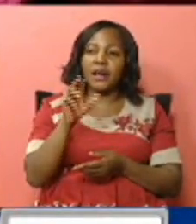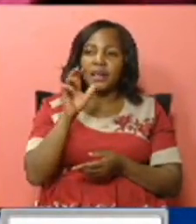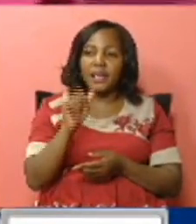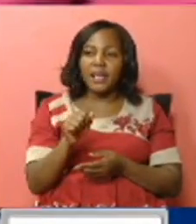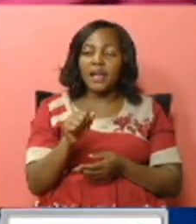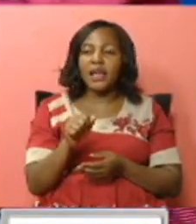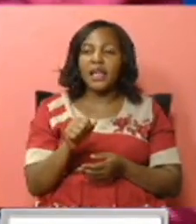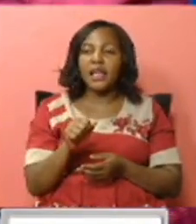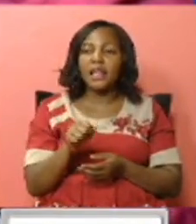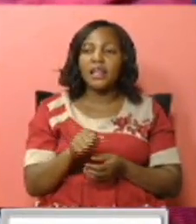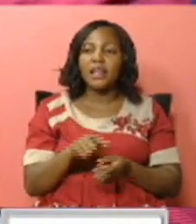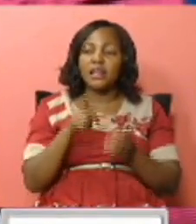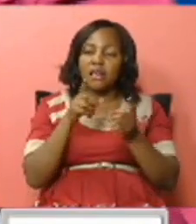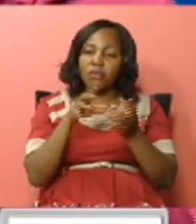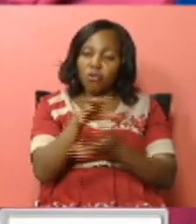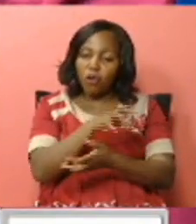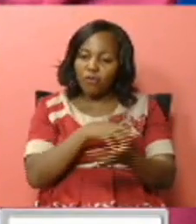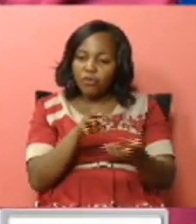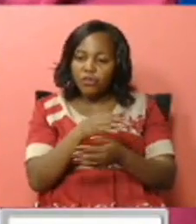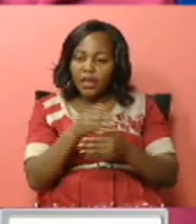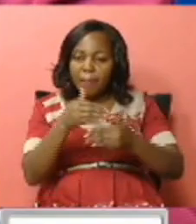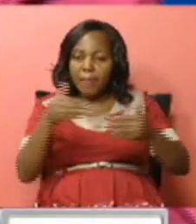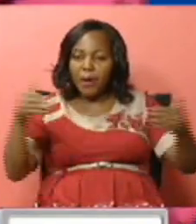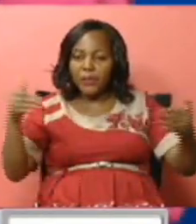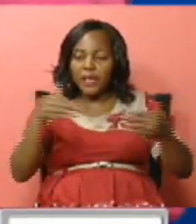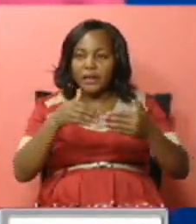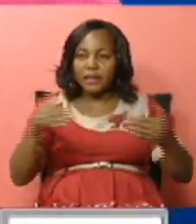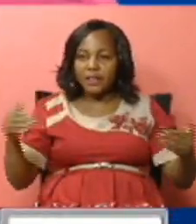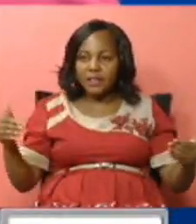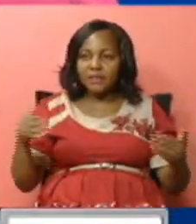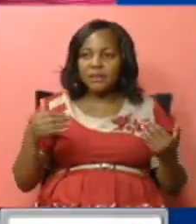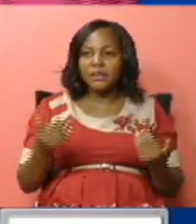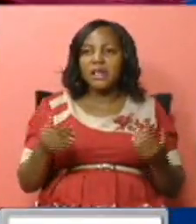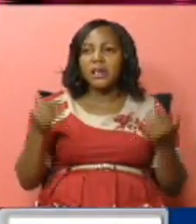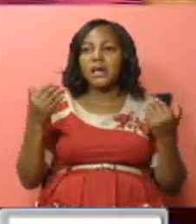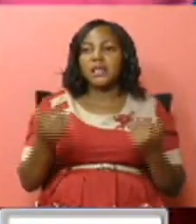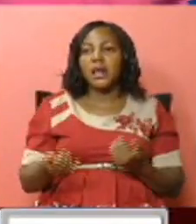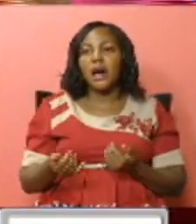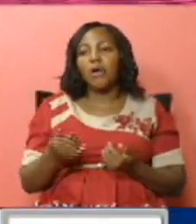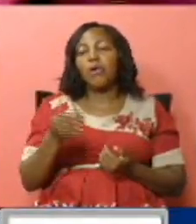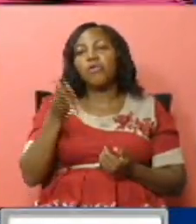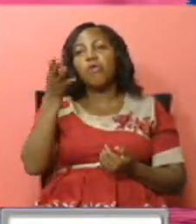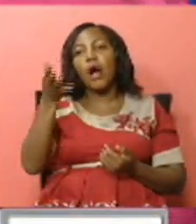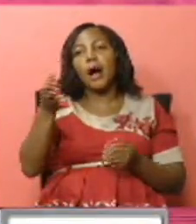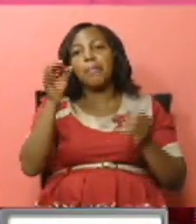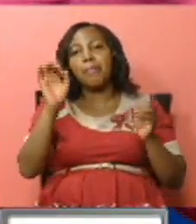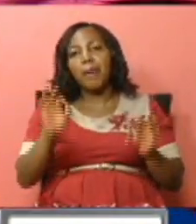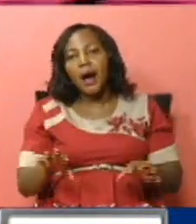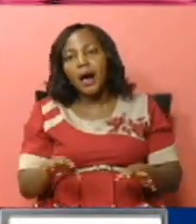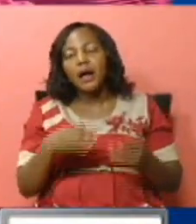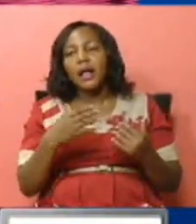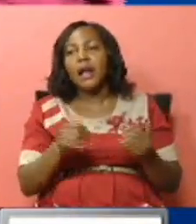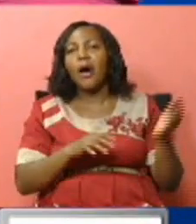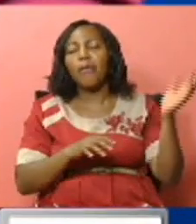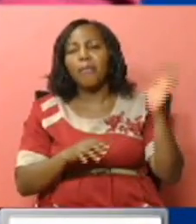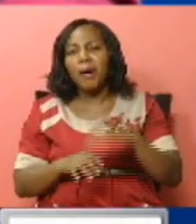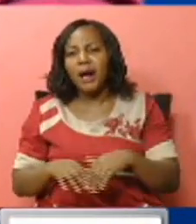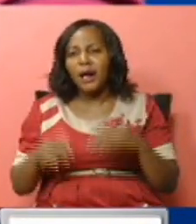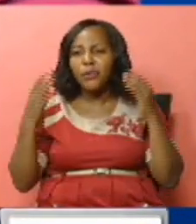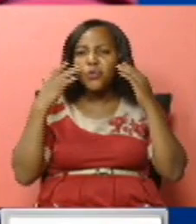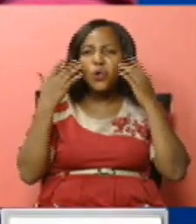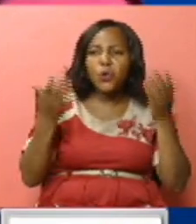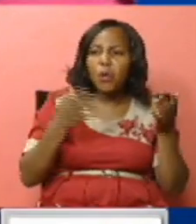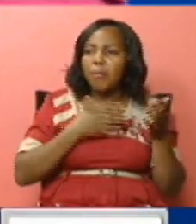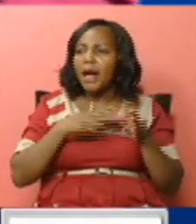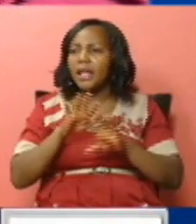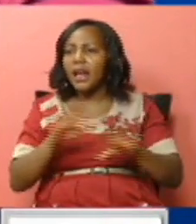LRA disrupted, first of all, boundaries, but also the aftermath. You are not there then, so you returning and claiming that this was my land is something